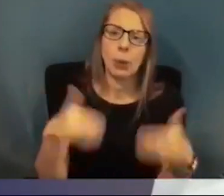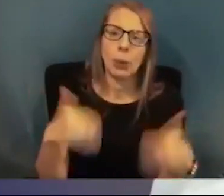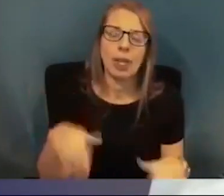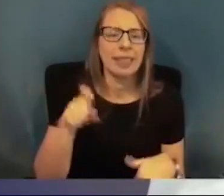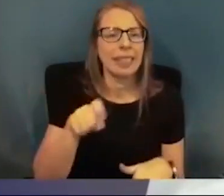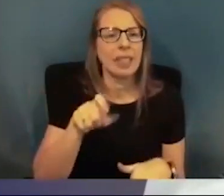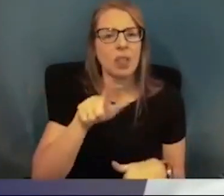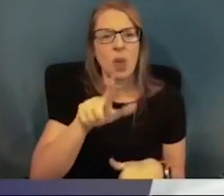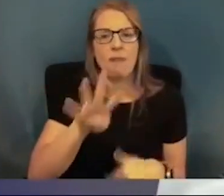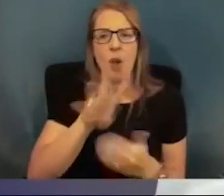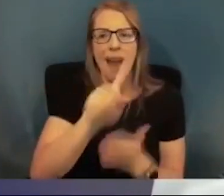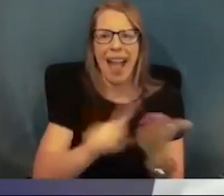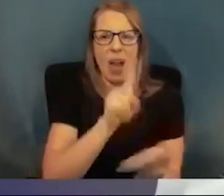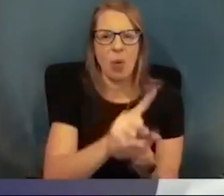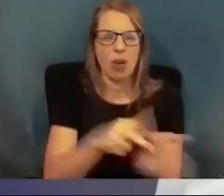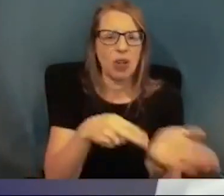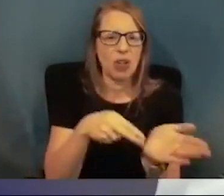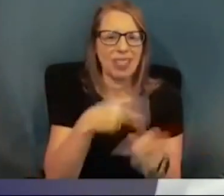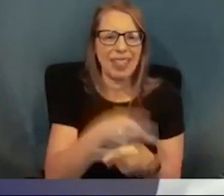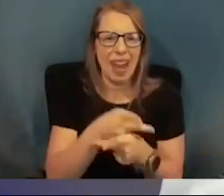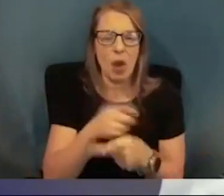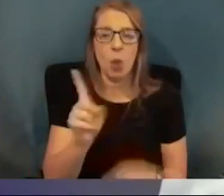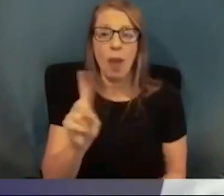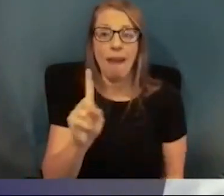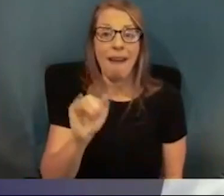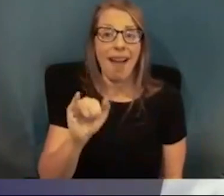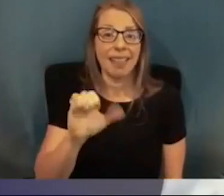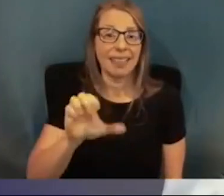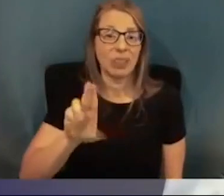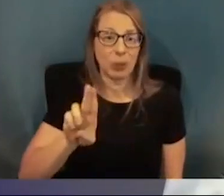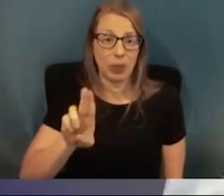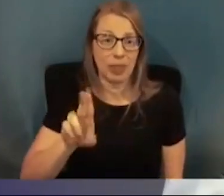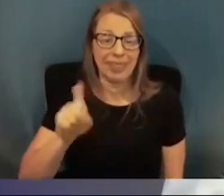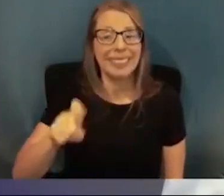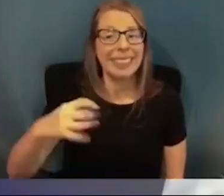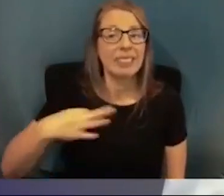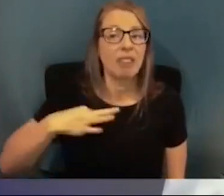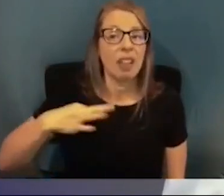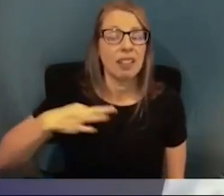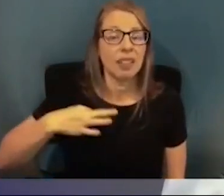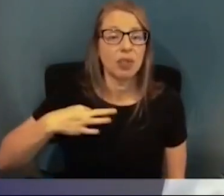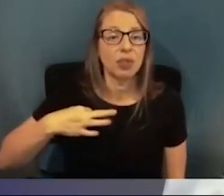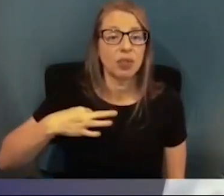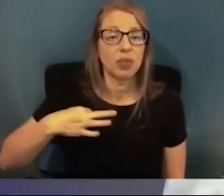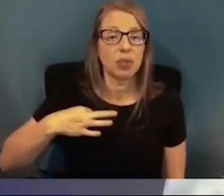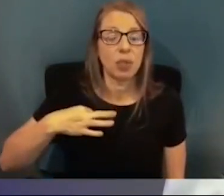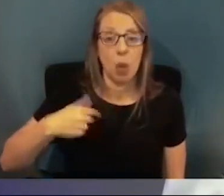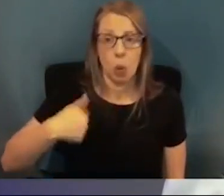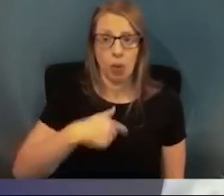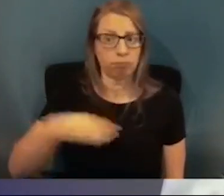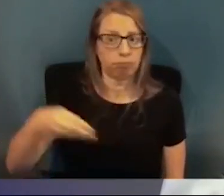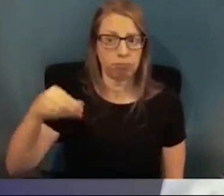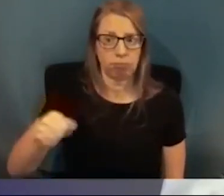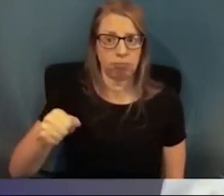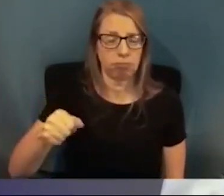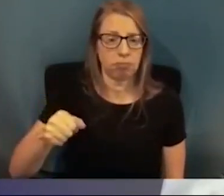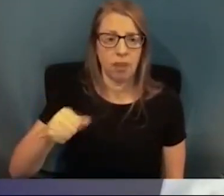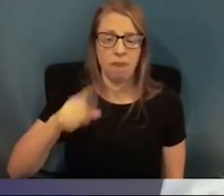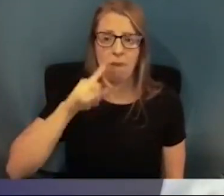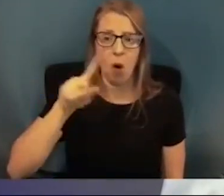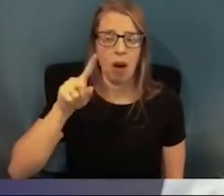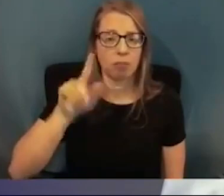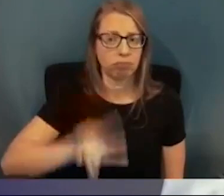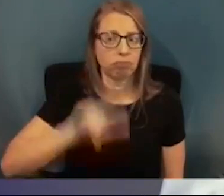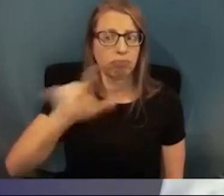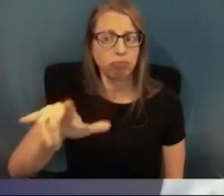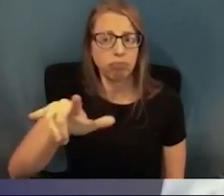care, especially in these ICUs. So we need volunteers. We cover all the expenses of those volunteers, and in some cases can pay